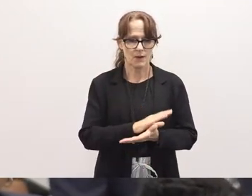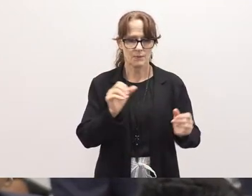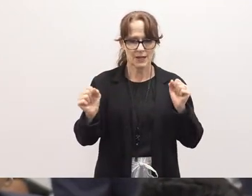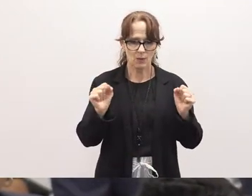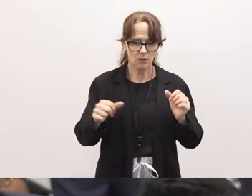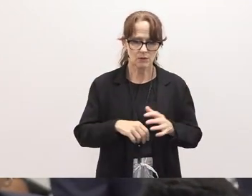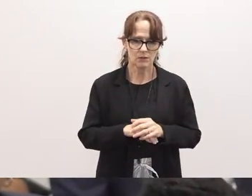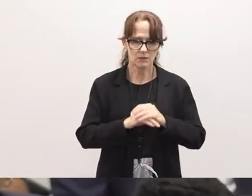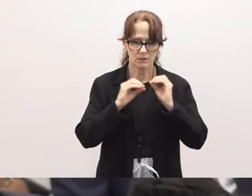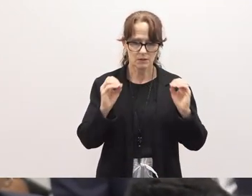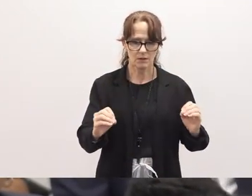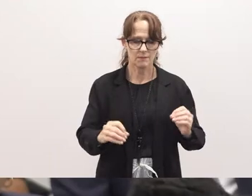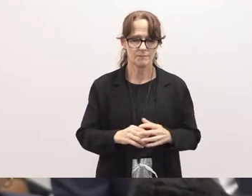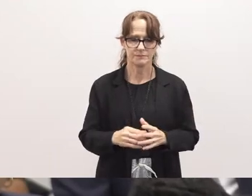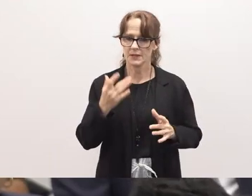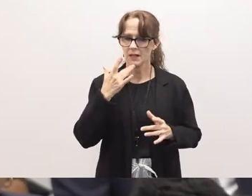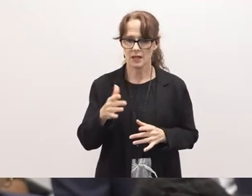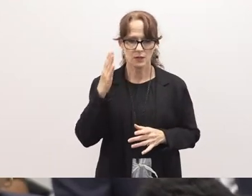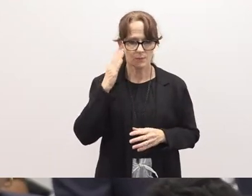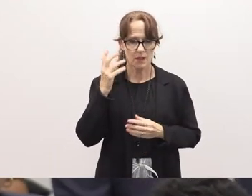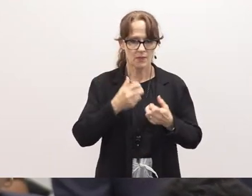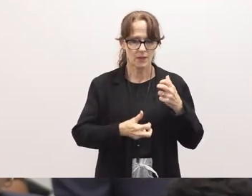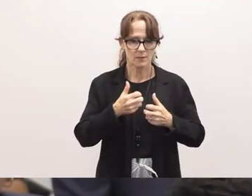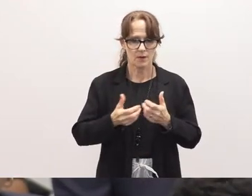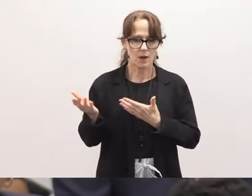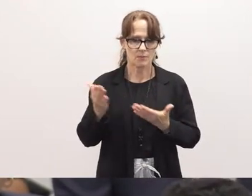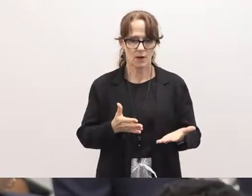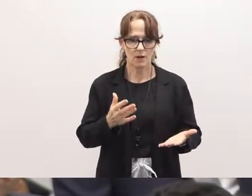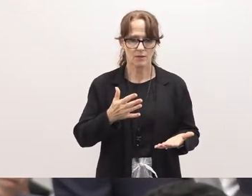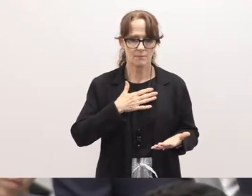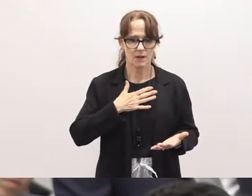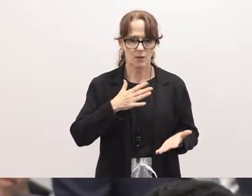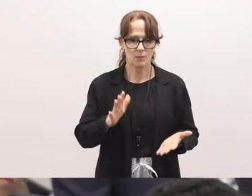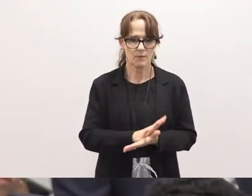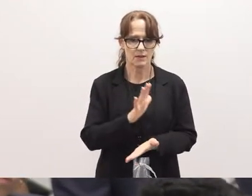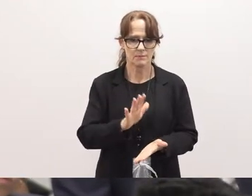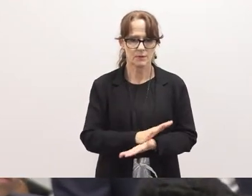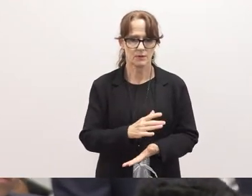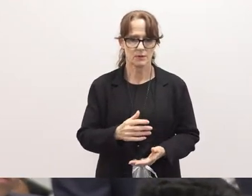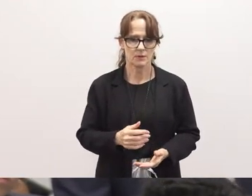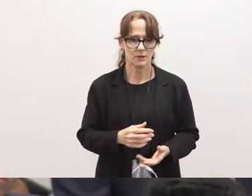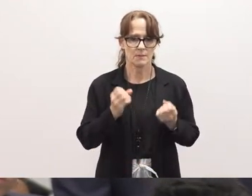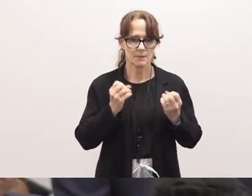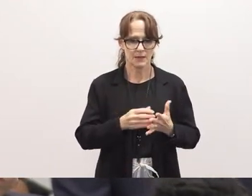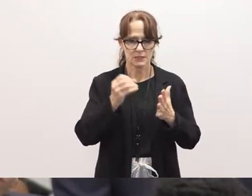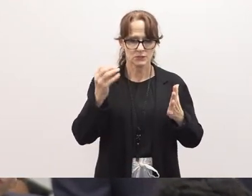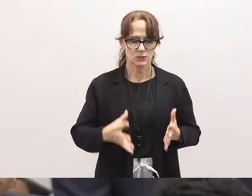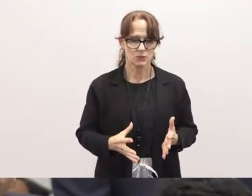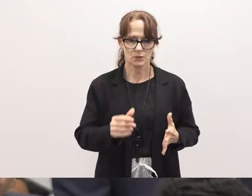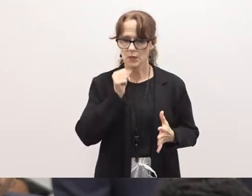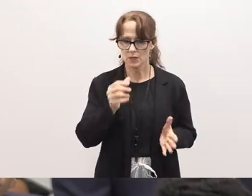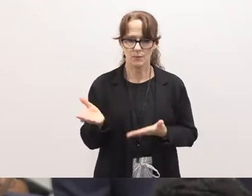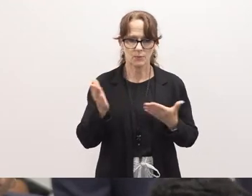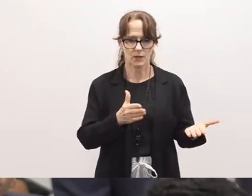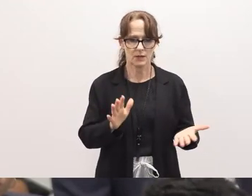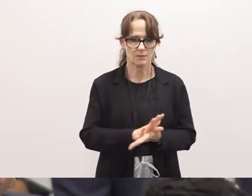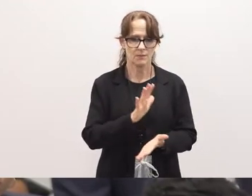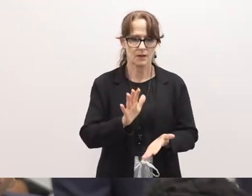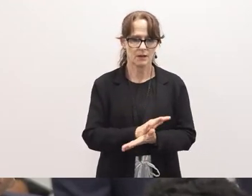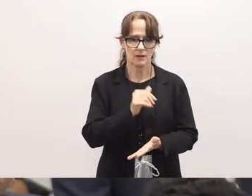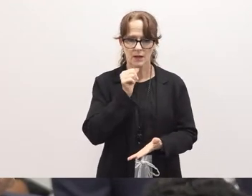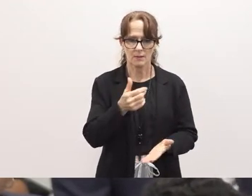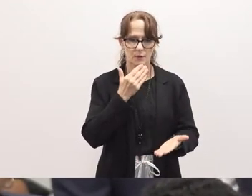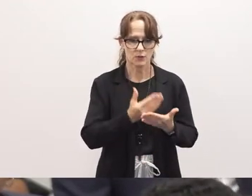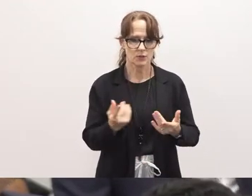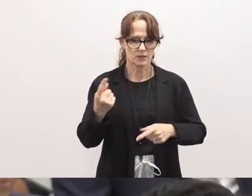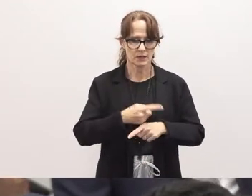towels. Luckily, I knew about this problem, and I brought my own toilet paper. But like many other students who didn't bring their toilet paper, it would not be a good